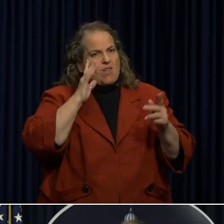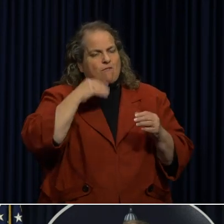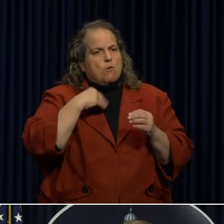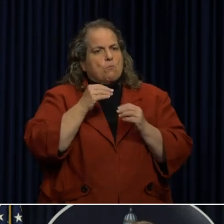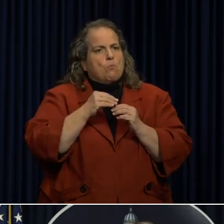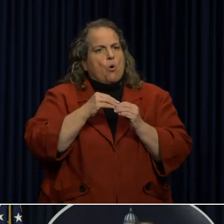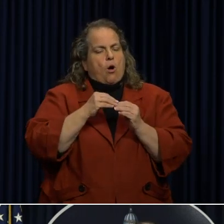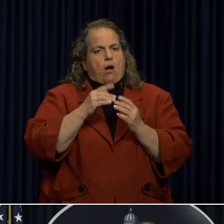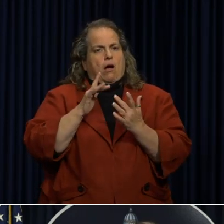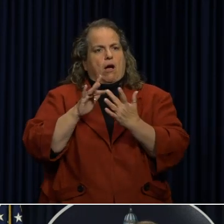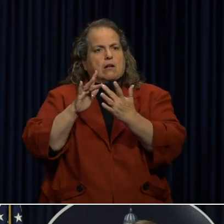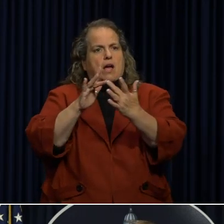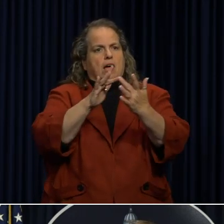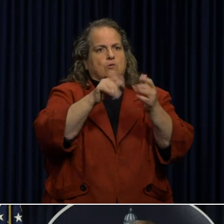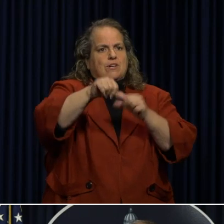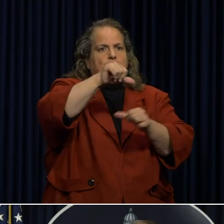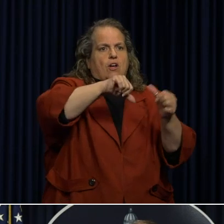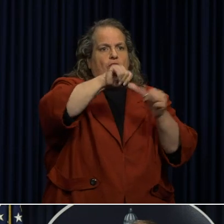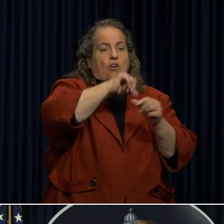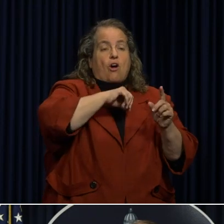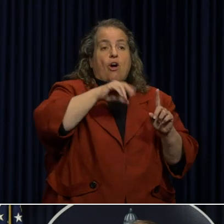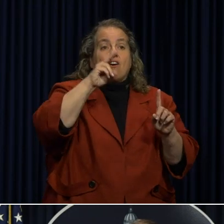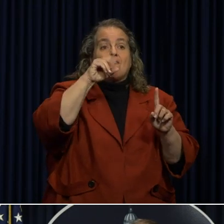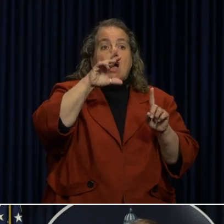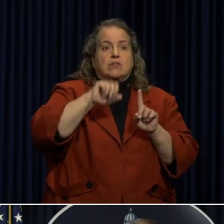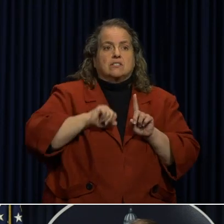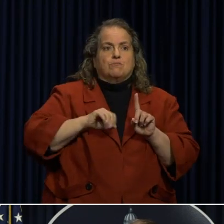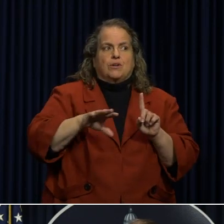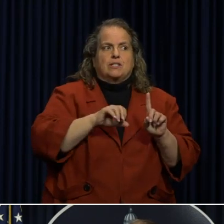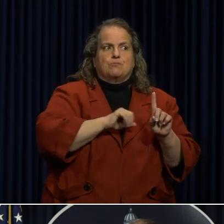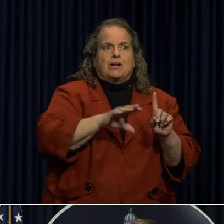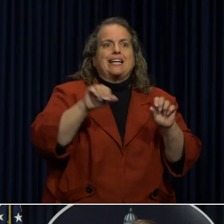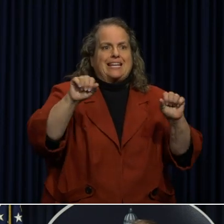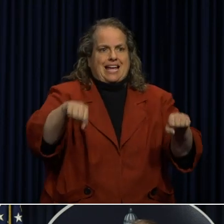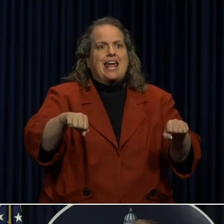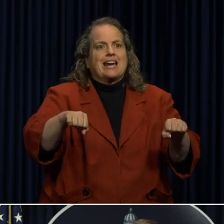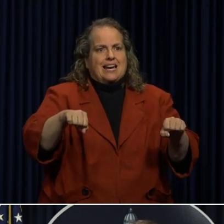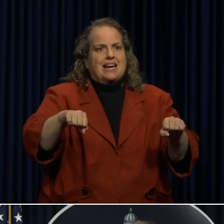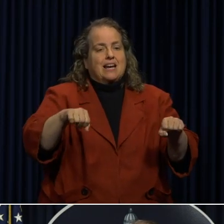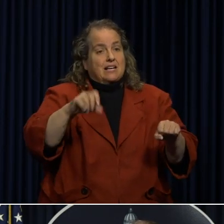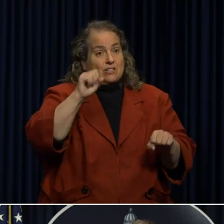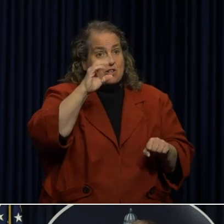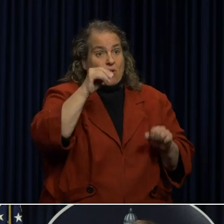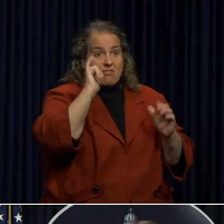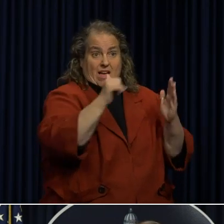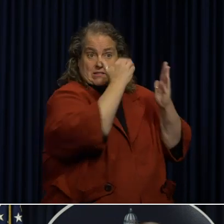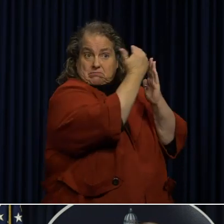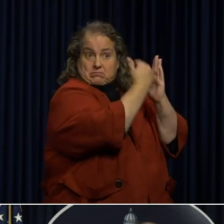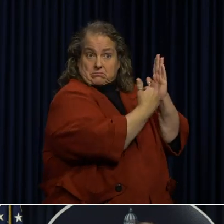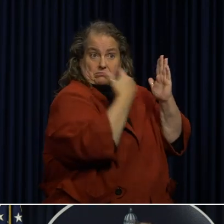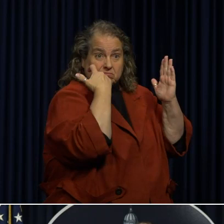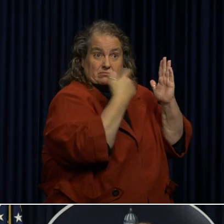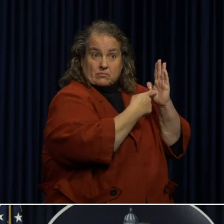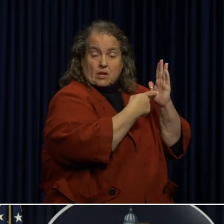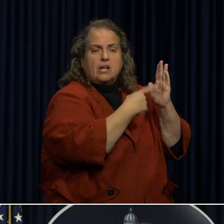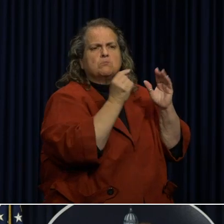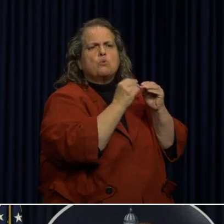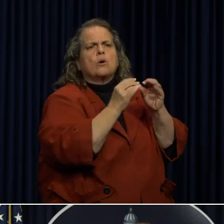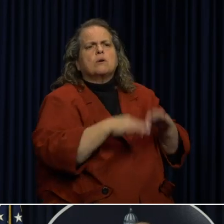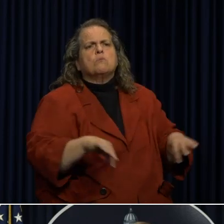to spread. So this will become more important in the weeks to come than it even has been in the last couple